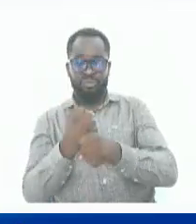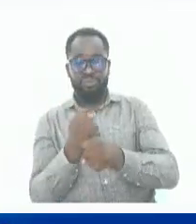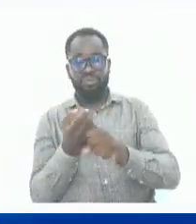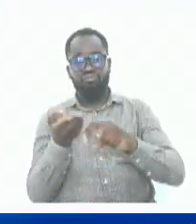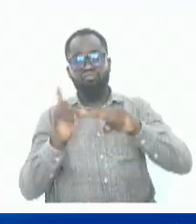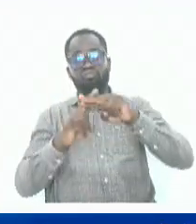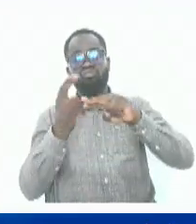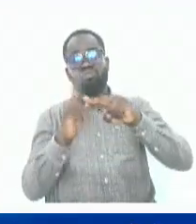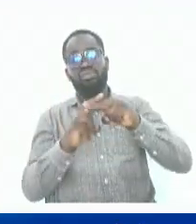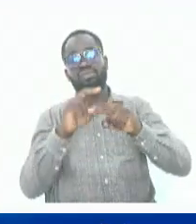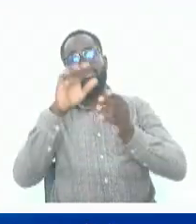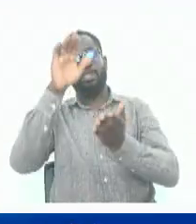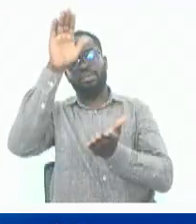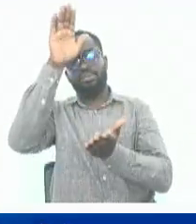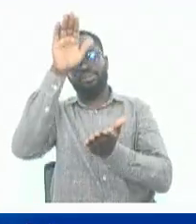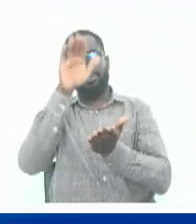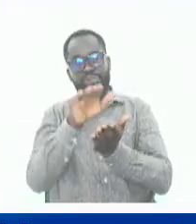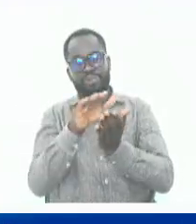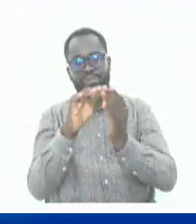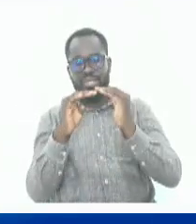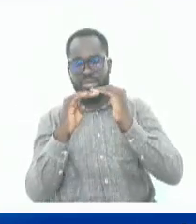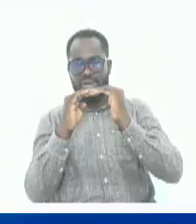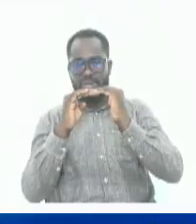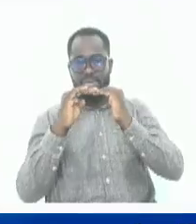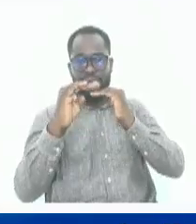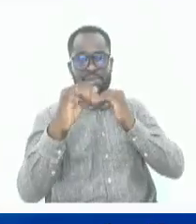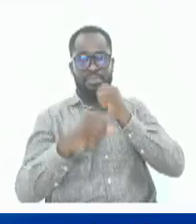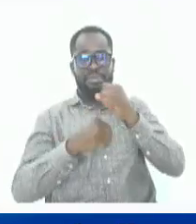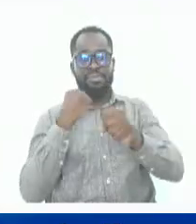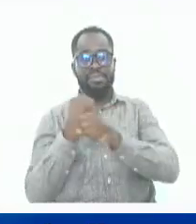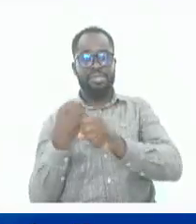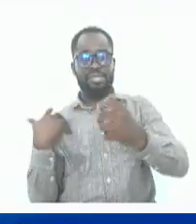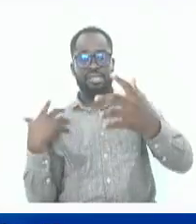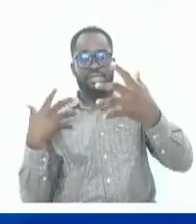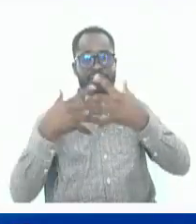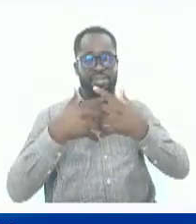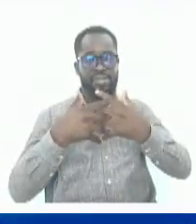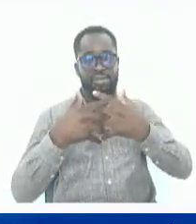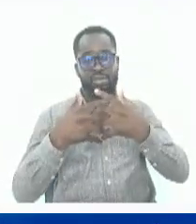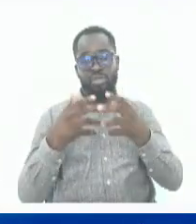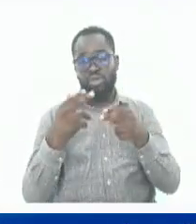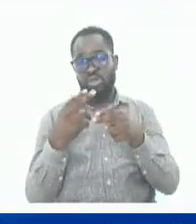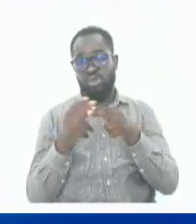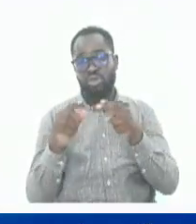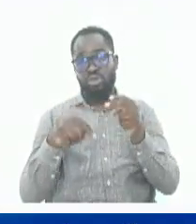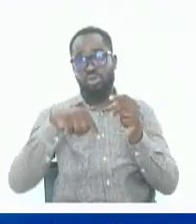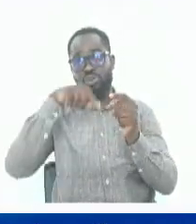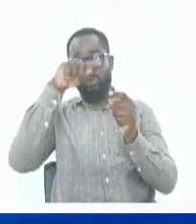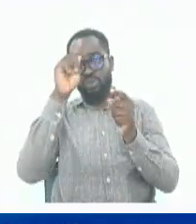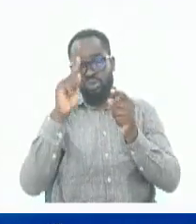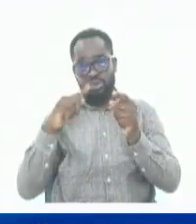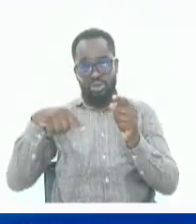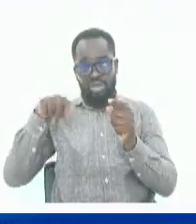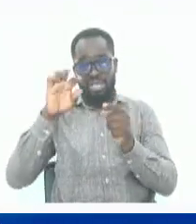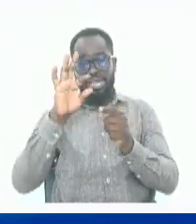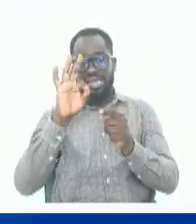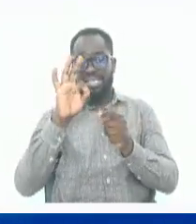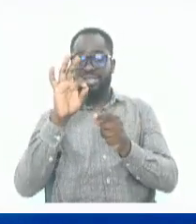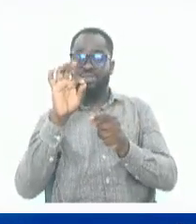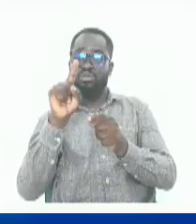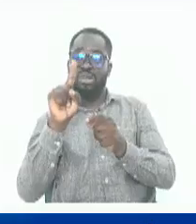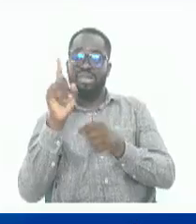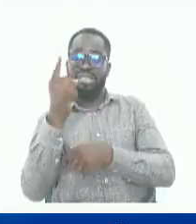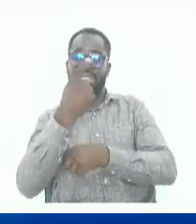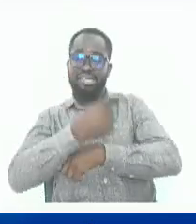rates trended downwards to mirror the performance of the previous year. The short end of the curve saw 91-day and